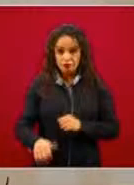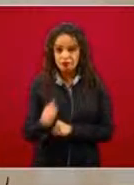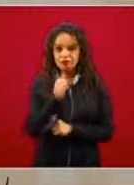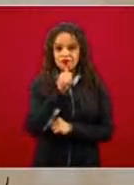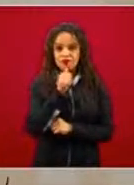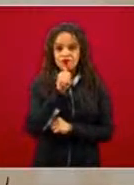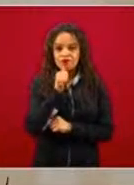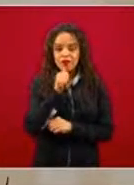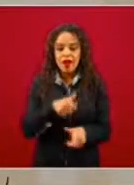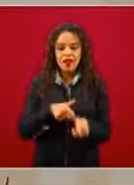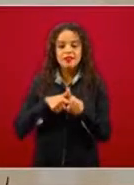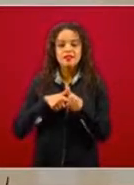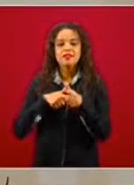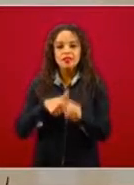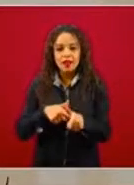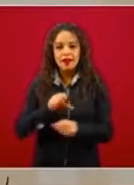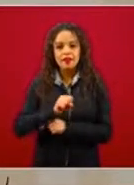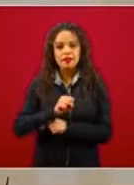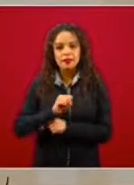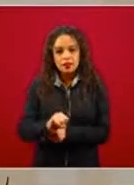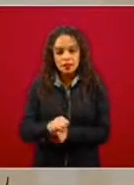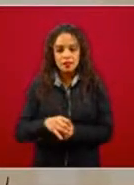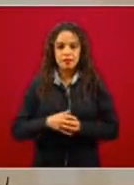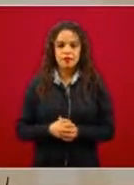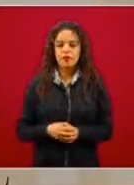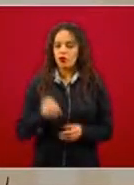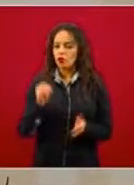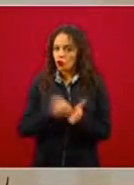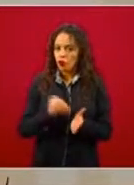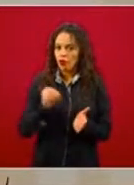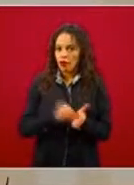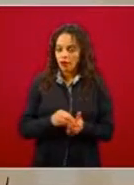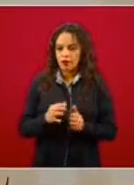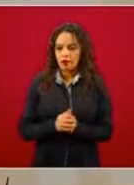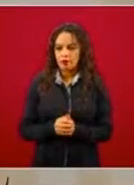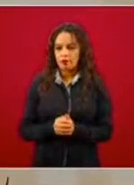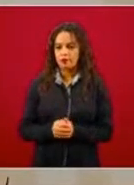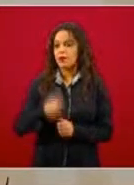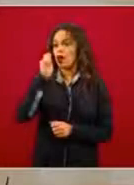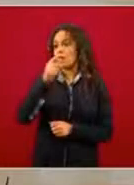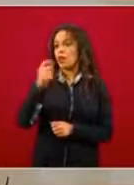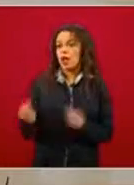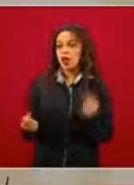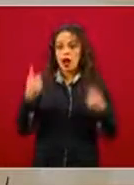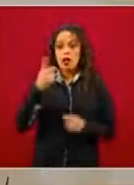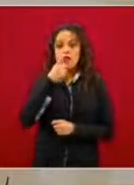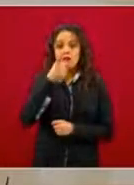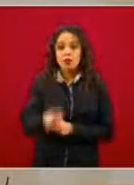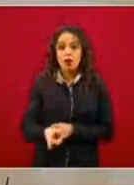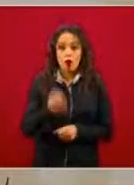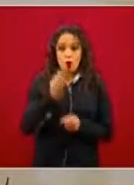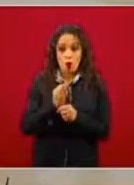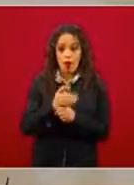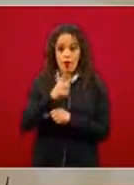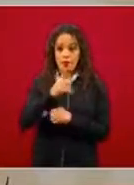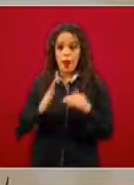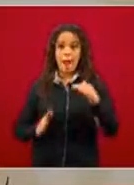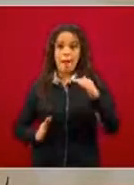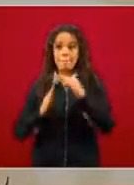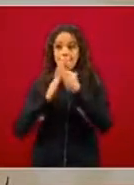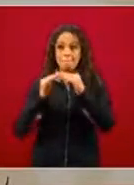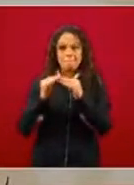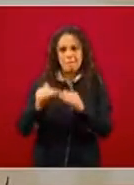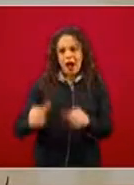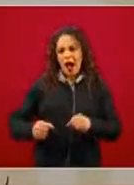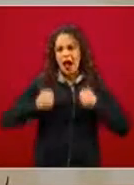over. COVID-19 pandemic is still on. And definitely, something did say that it's at its top level,